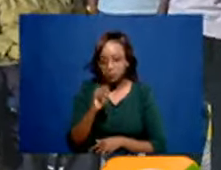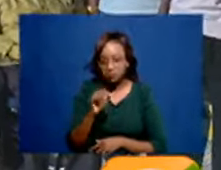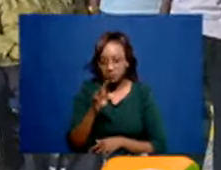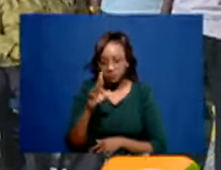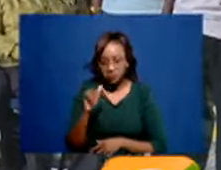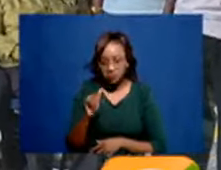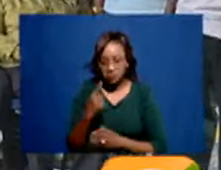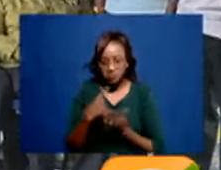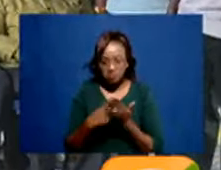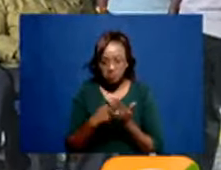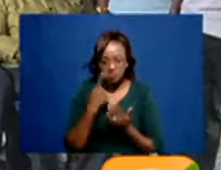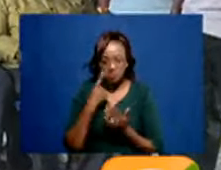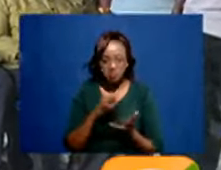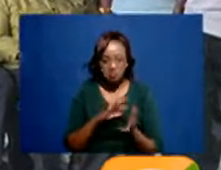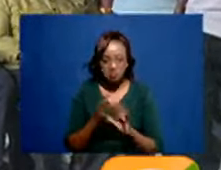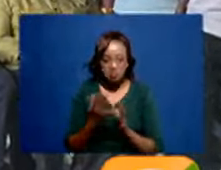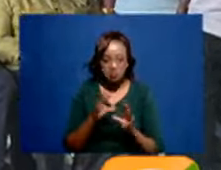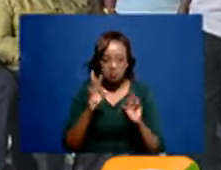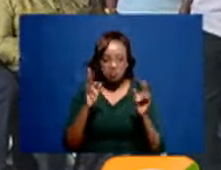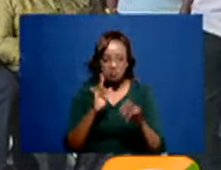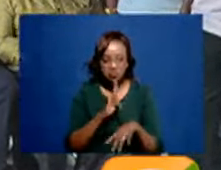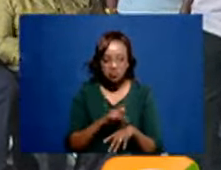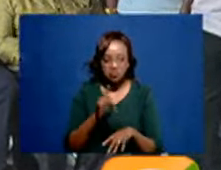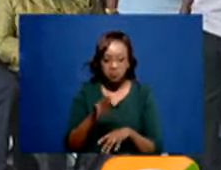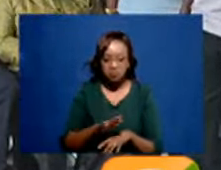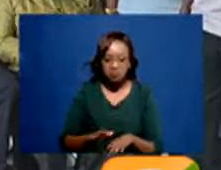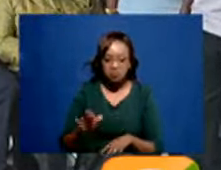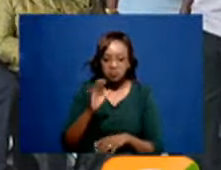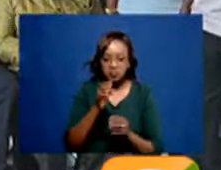region. Dennis Otieno, Citizen TV.